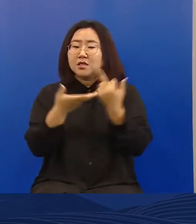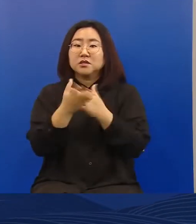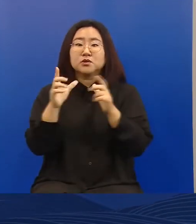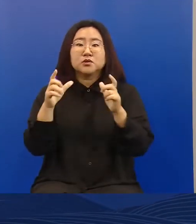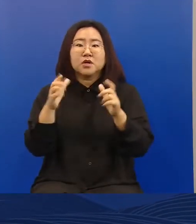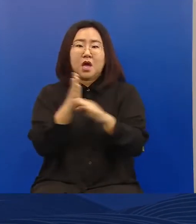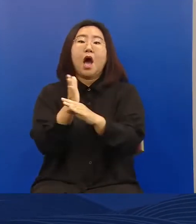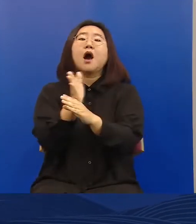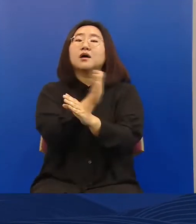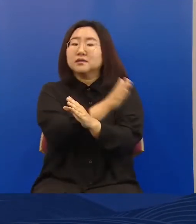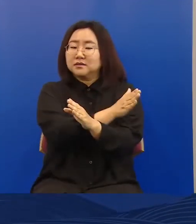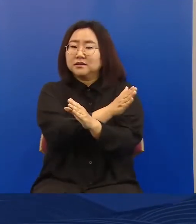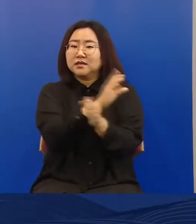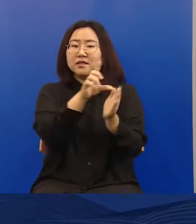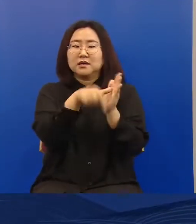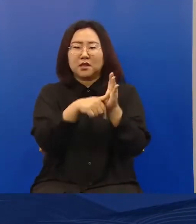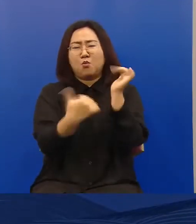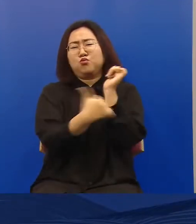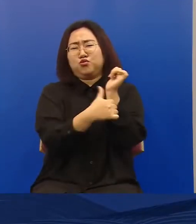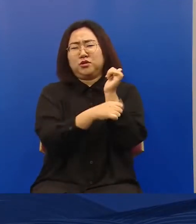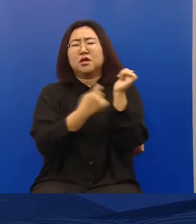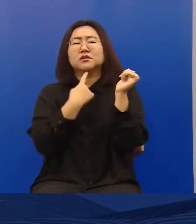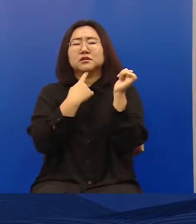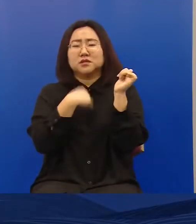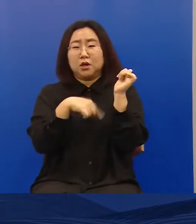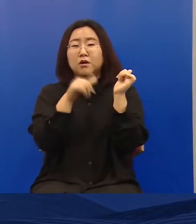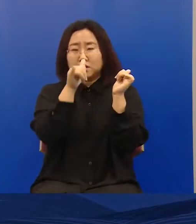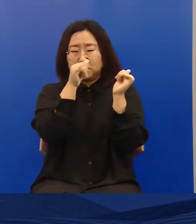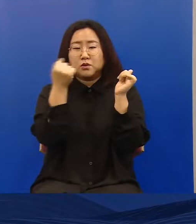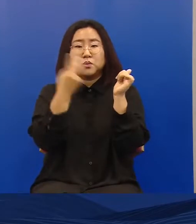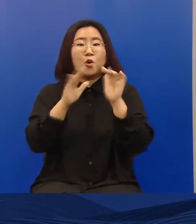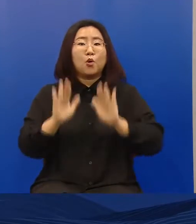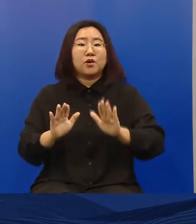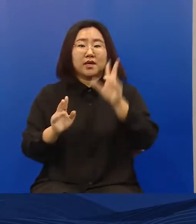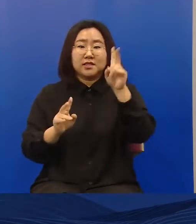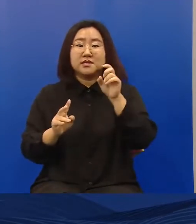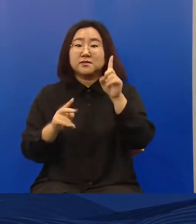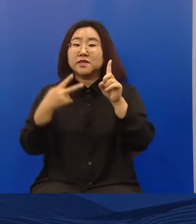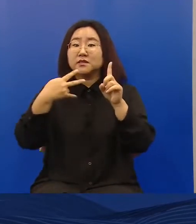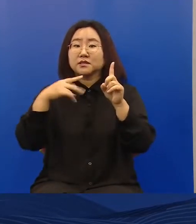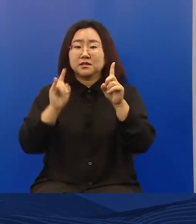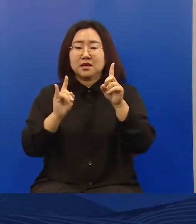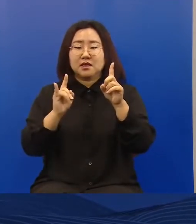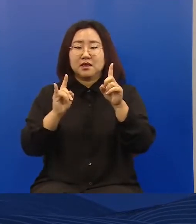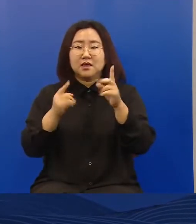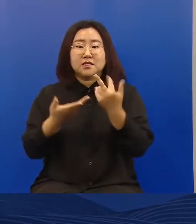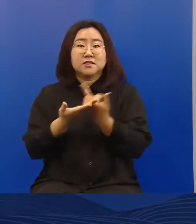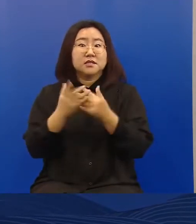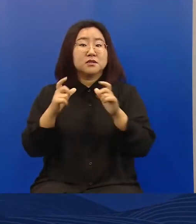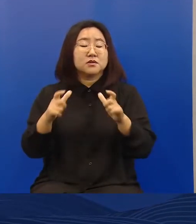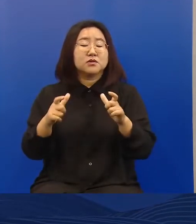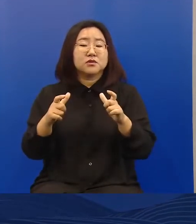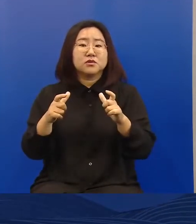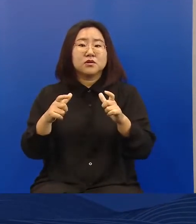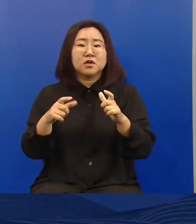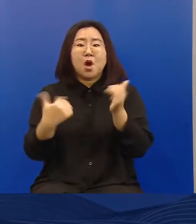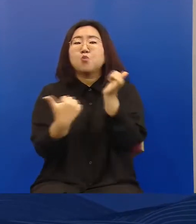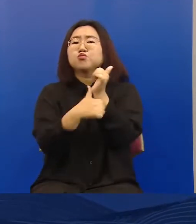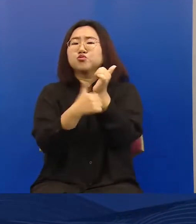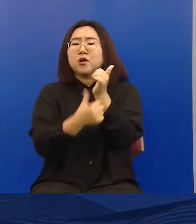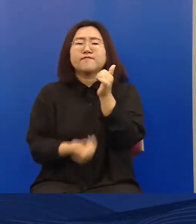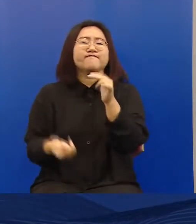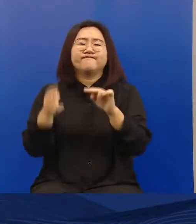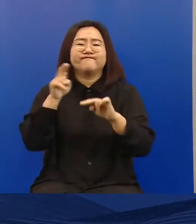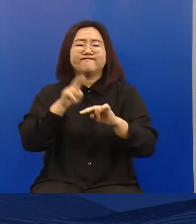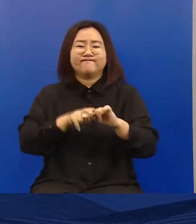to 11th election, and during his last term, he served as the vice chairman of the Jeju Provincial Council for the first half of the year.